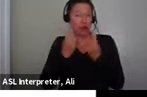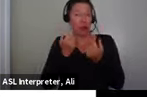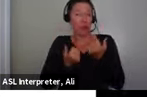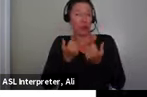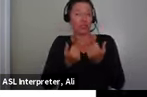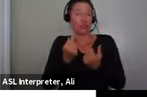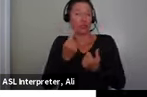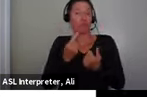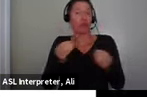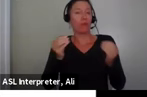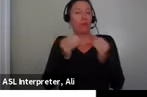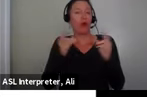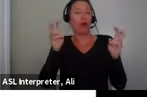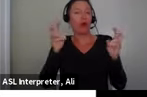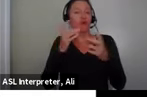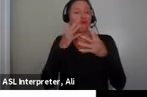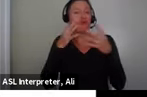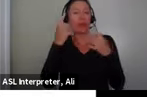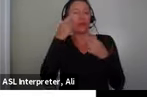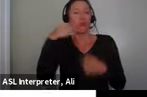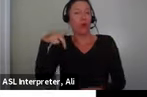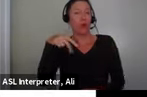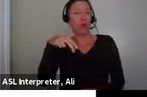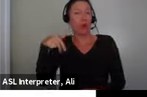to pedestrians in the nighttime?